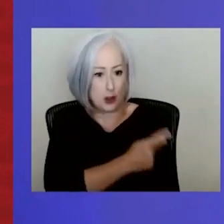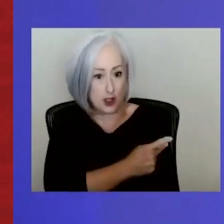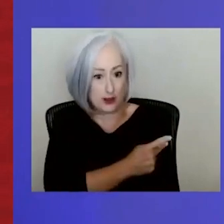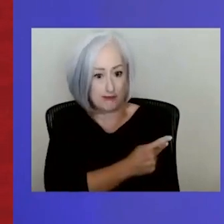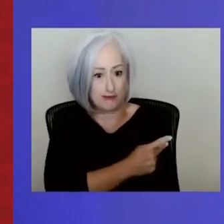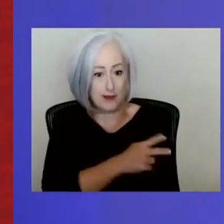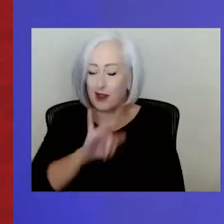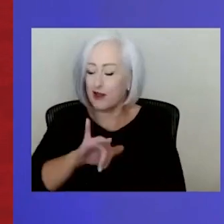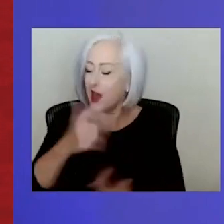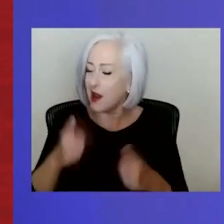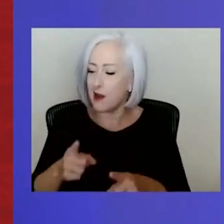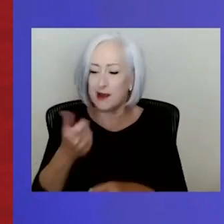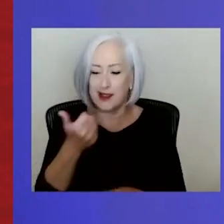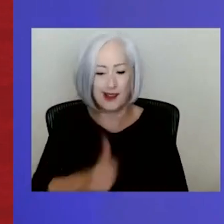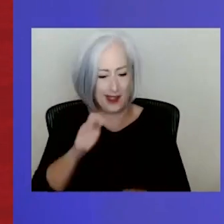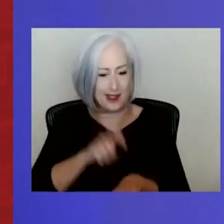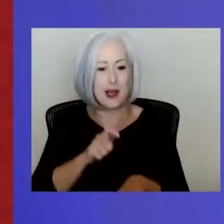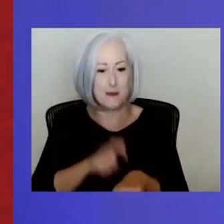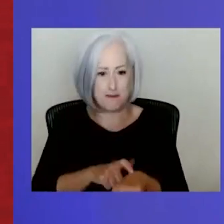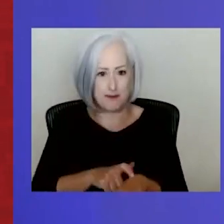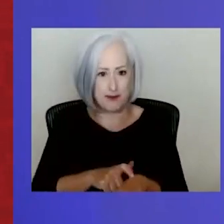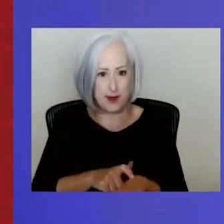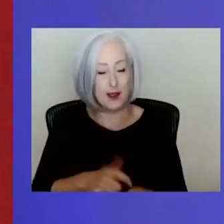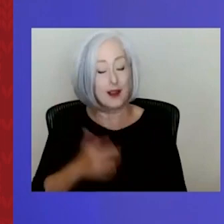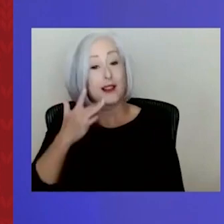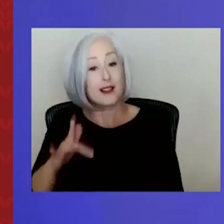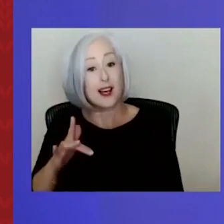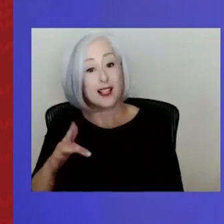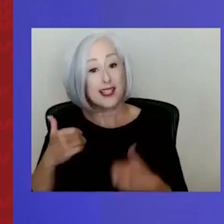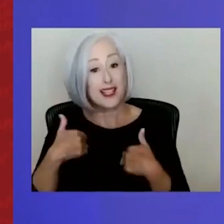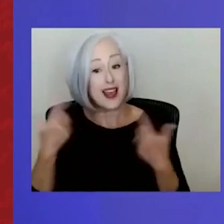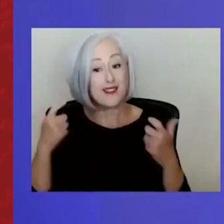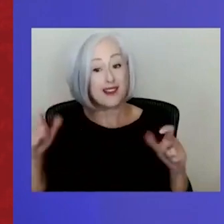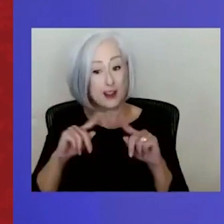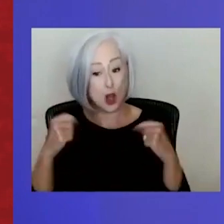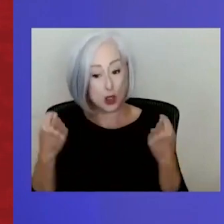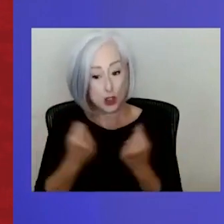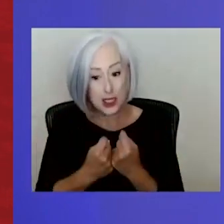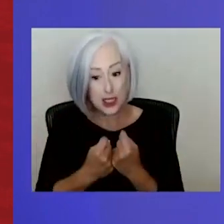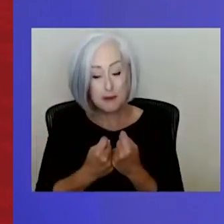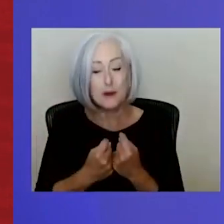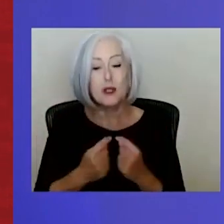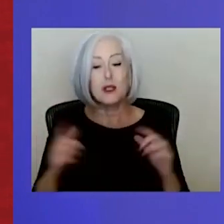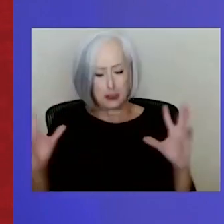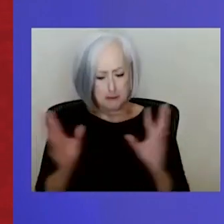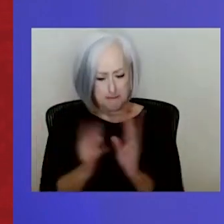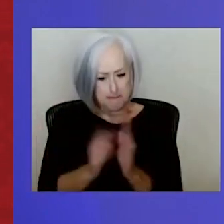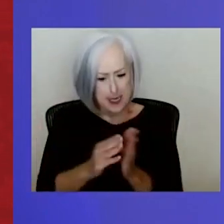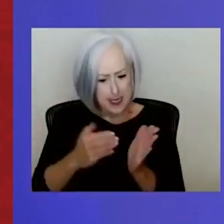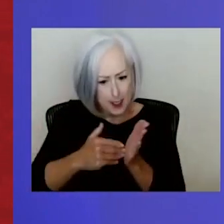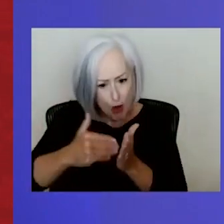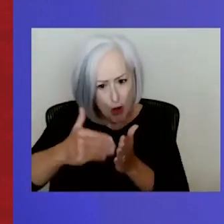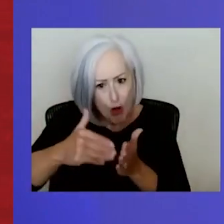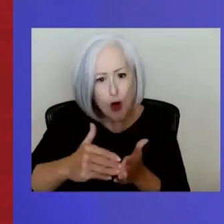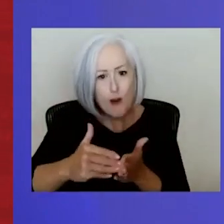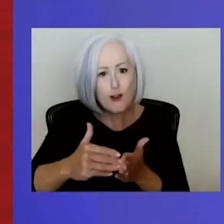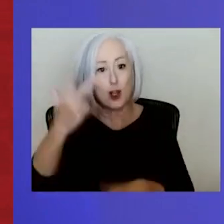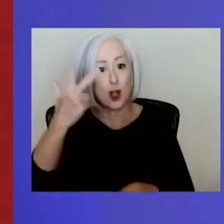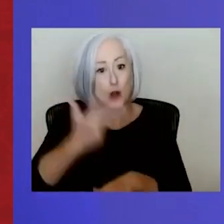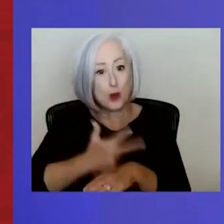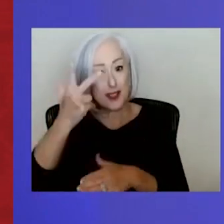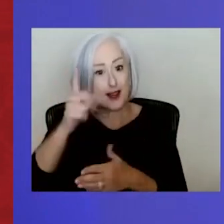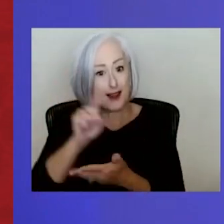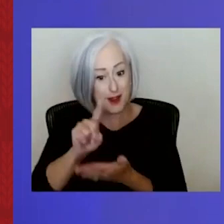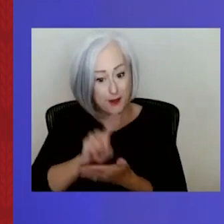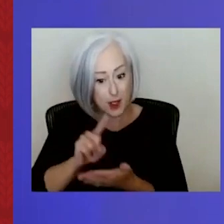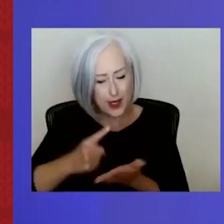we have a large team. We meet regularly about drug shortages with our pharmacy operations team. We meet actually 3 times a week to talk about shortages and all the